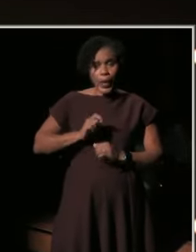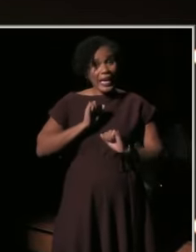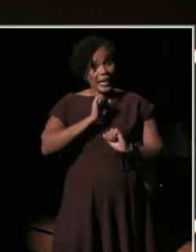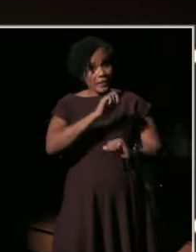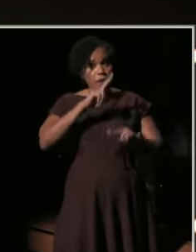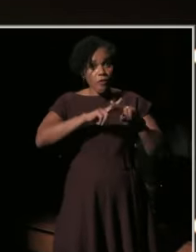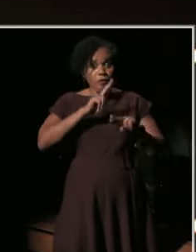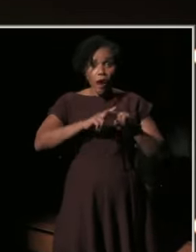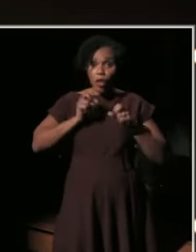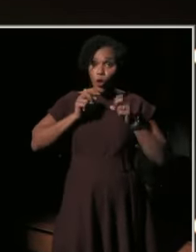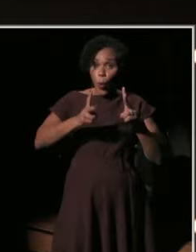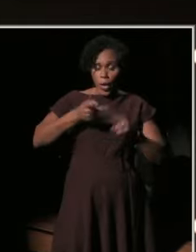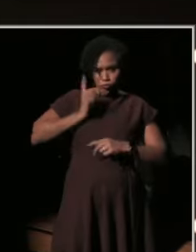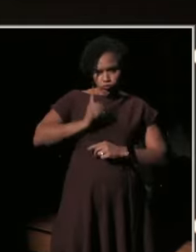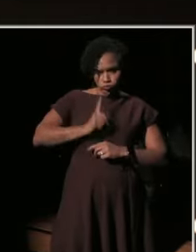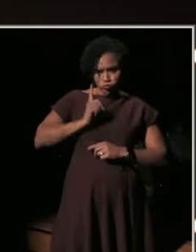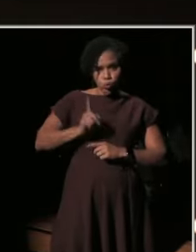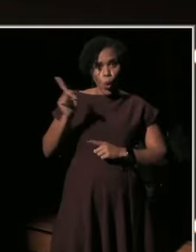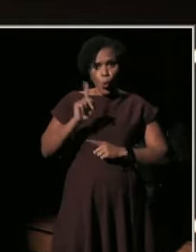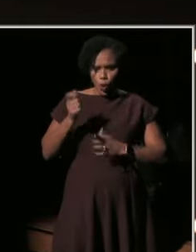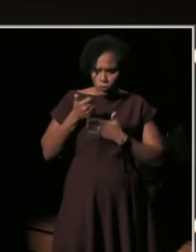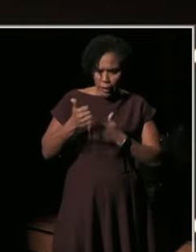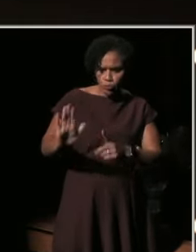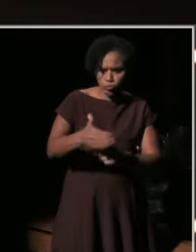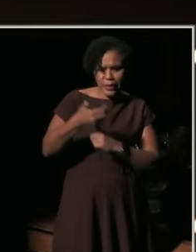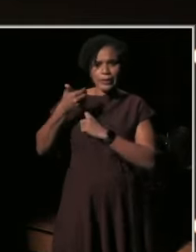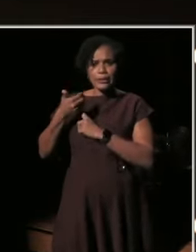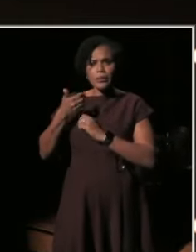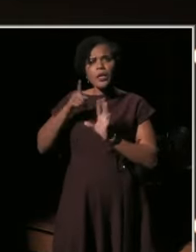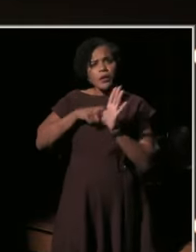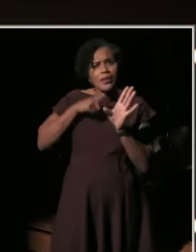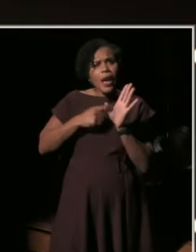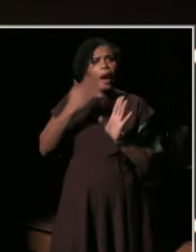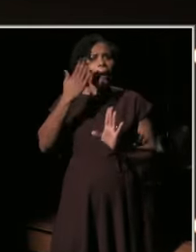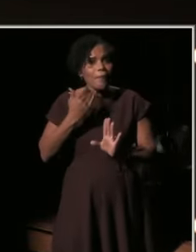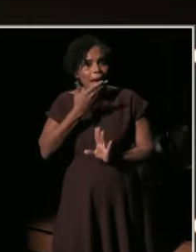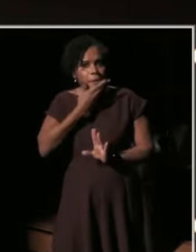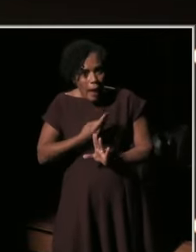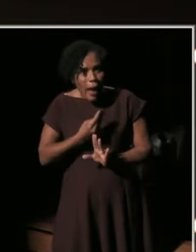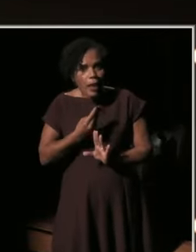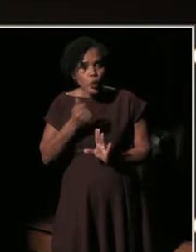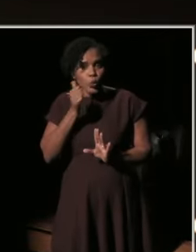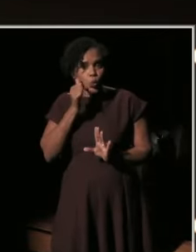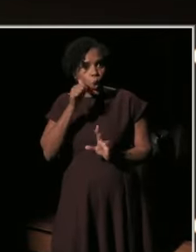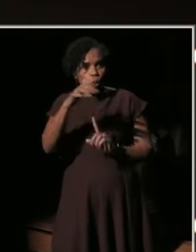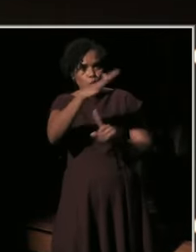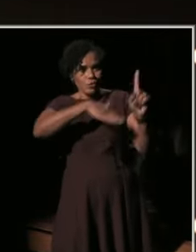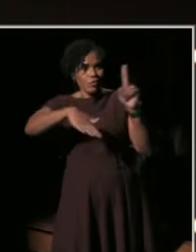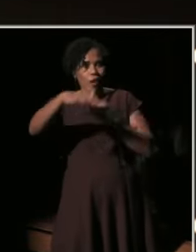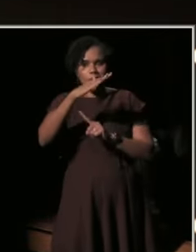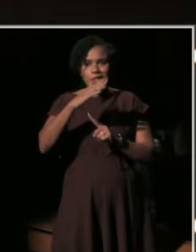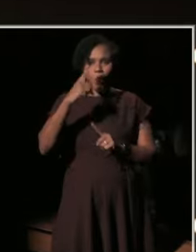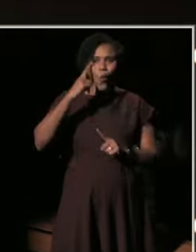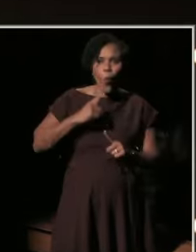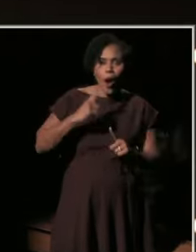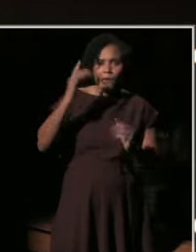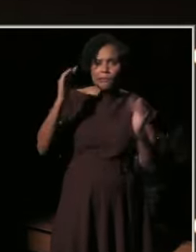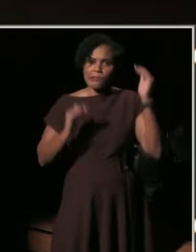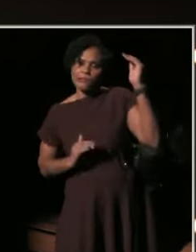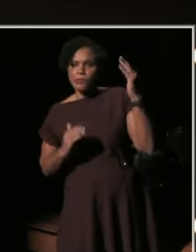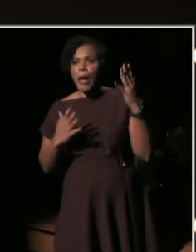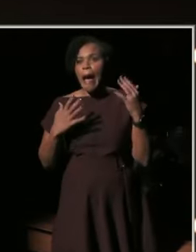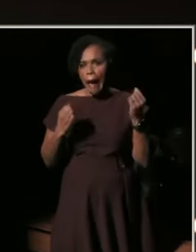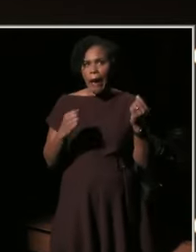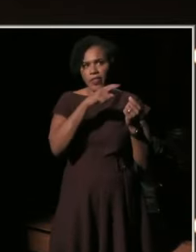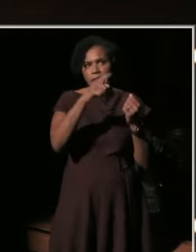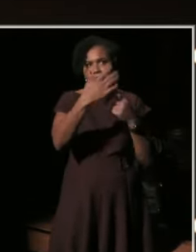disciplinarian approach was to protect him as a young black man living in a very prejudiced white society. Dr.